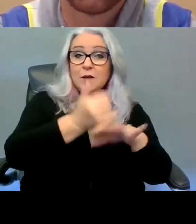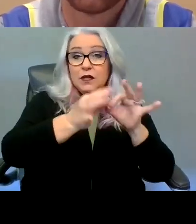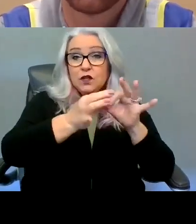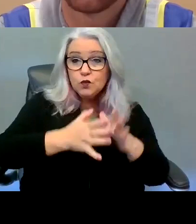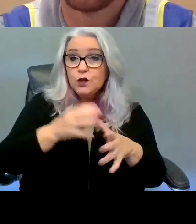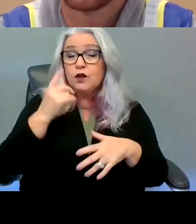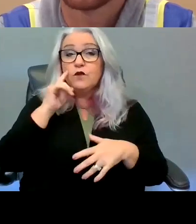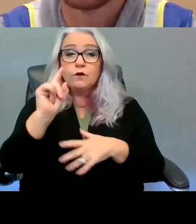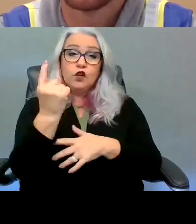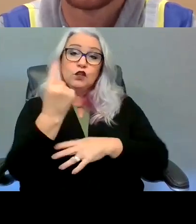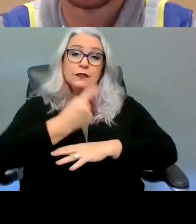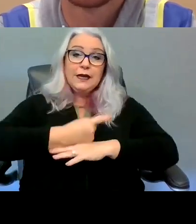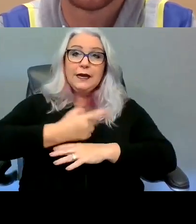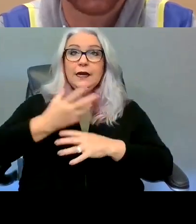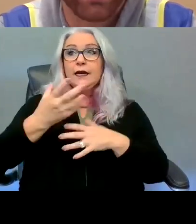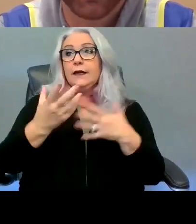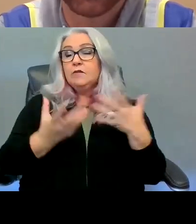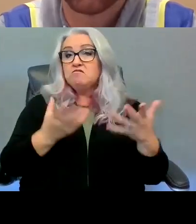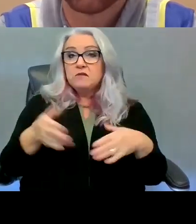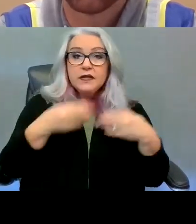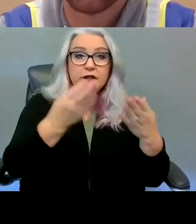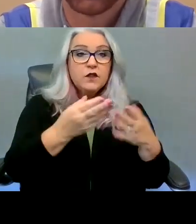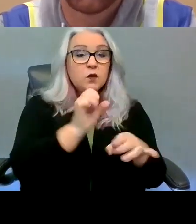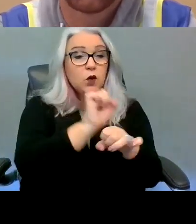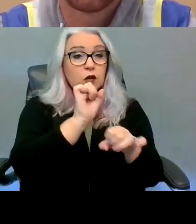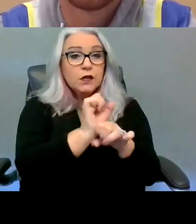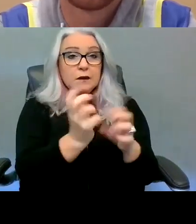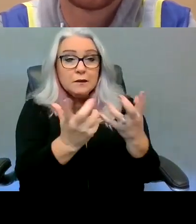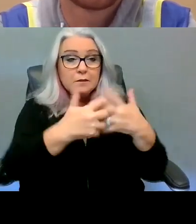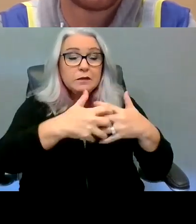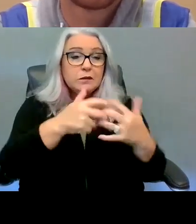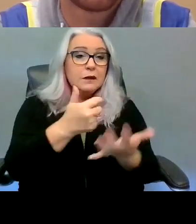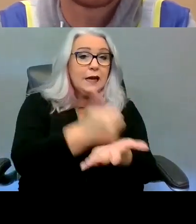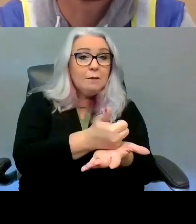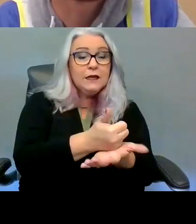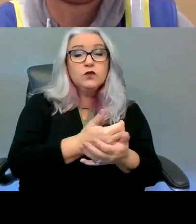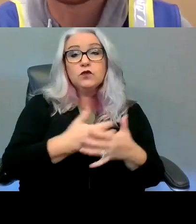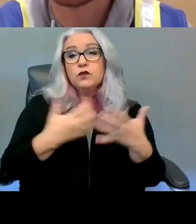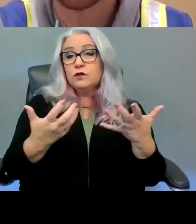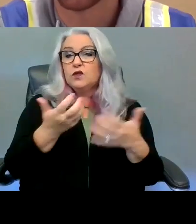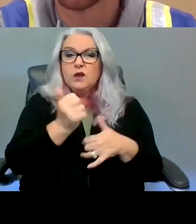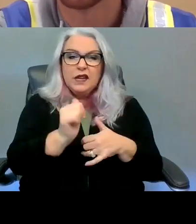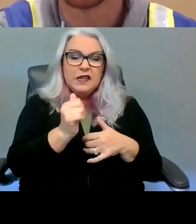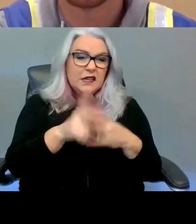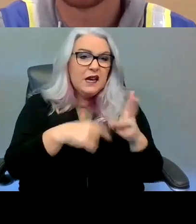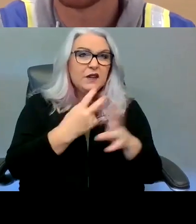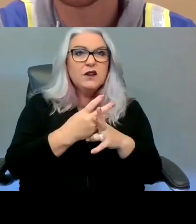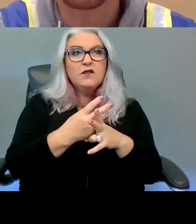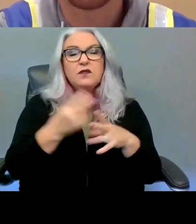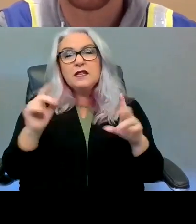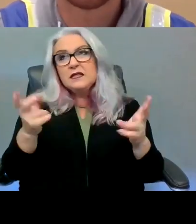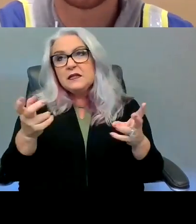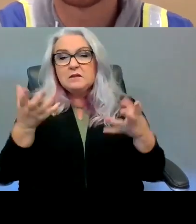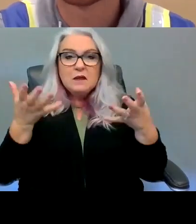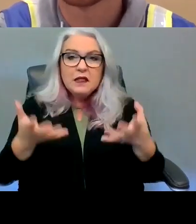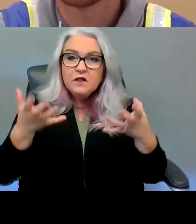first day. They can give you work accommodations to tend to any needs, lifting restrictions, work